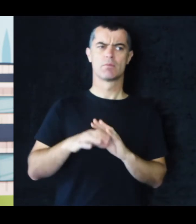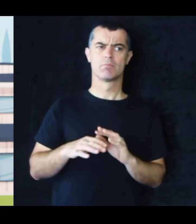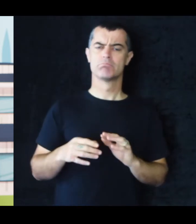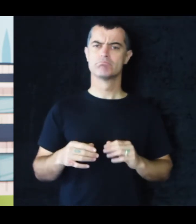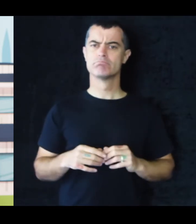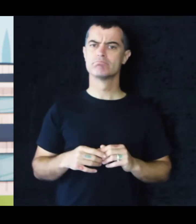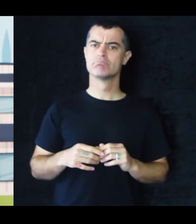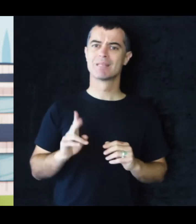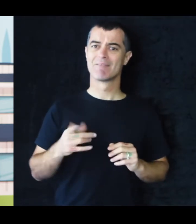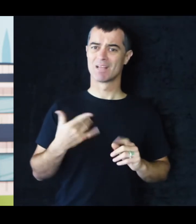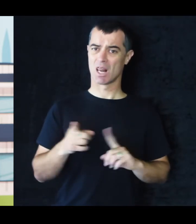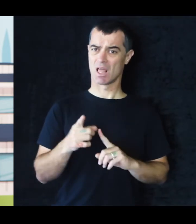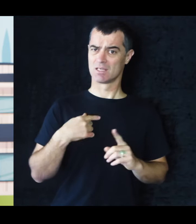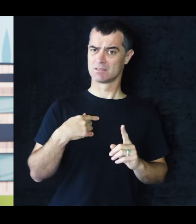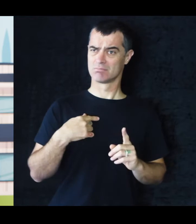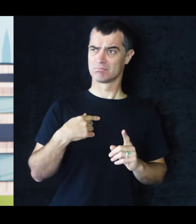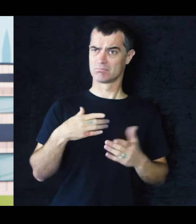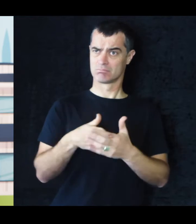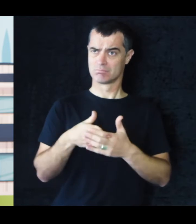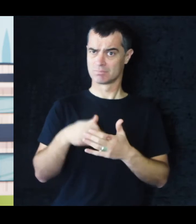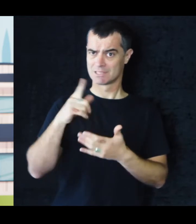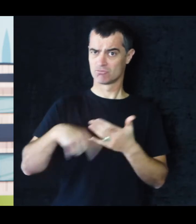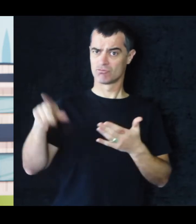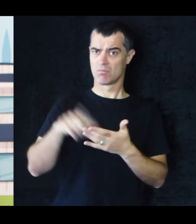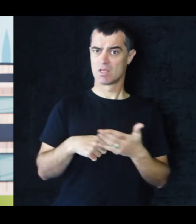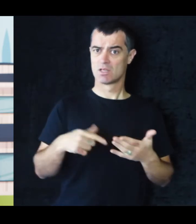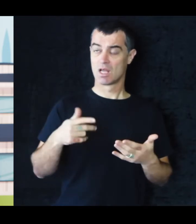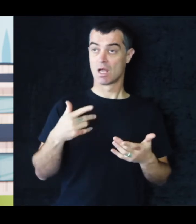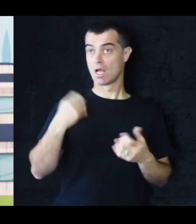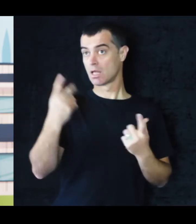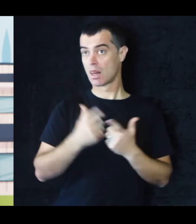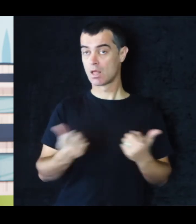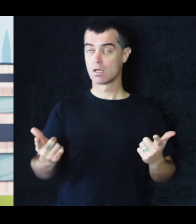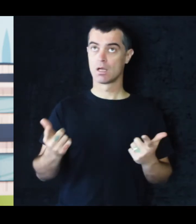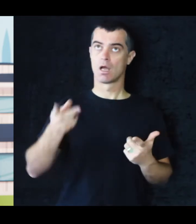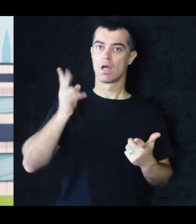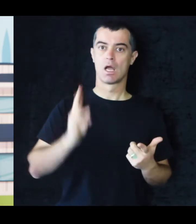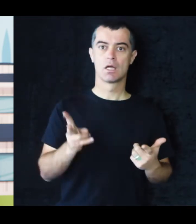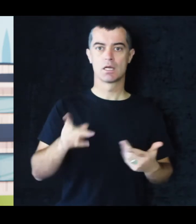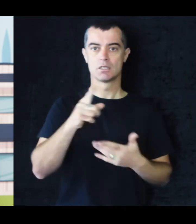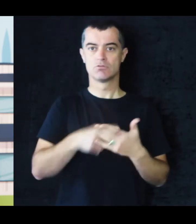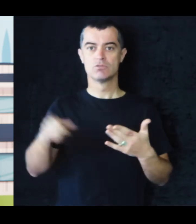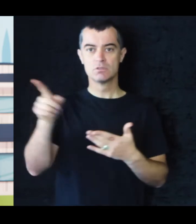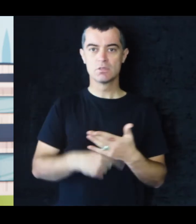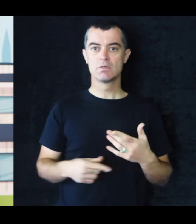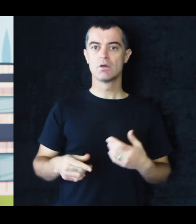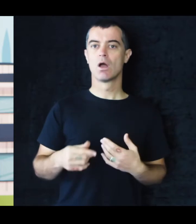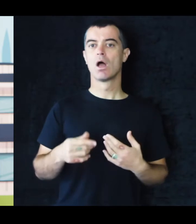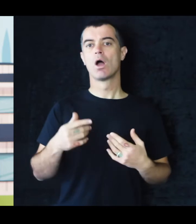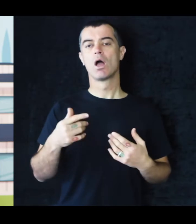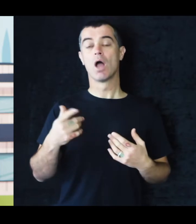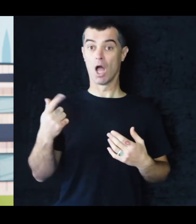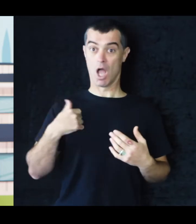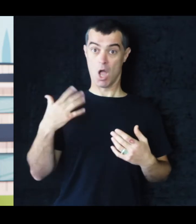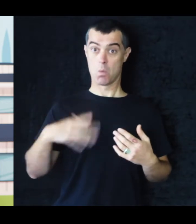computer. Again, I feel like I'm being discriminated. I might not understand the language. Again, I'm being discriminated. All